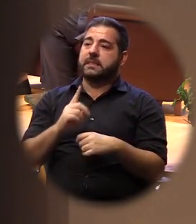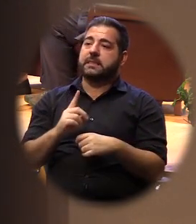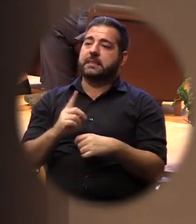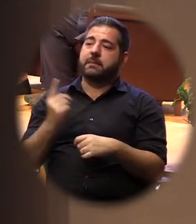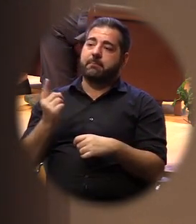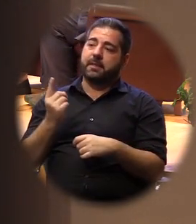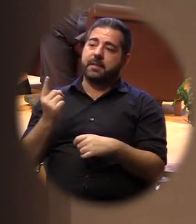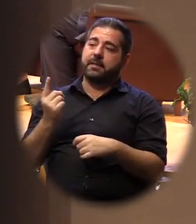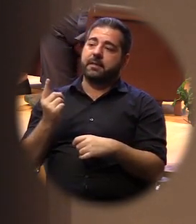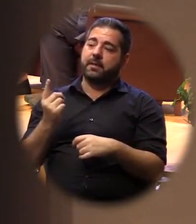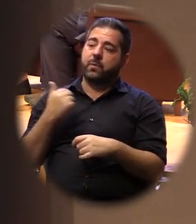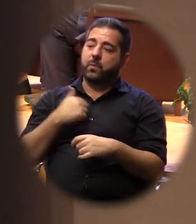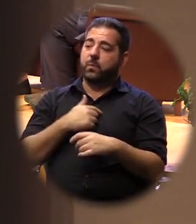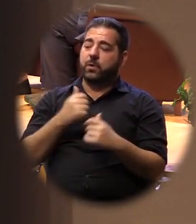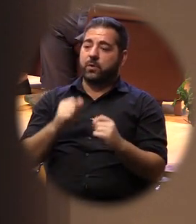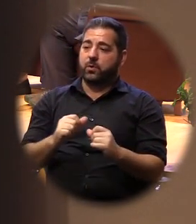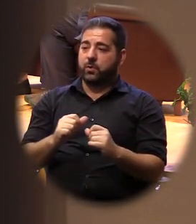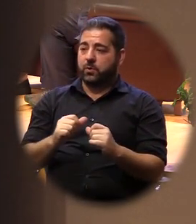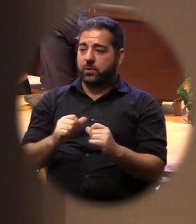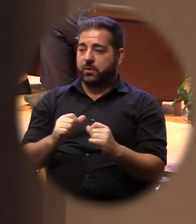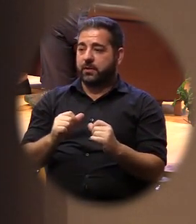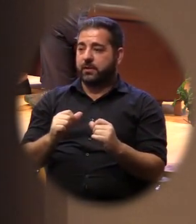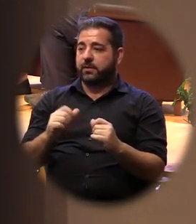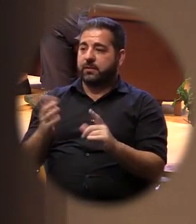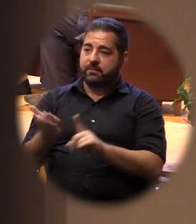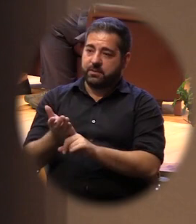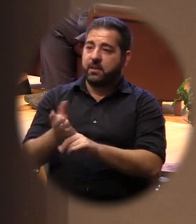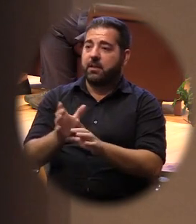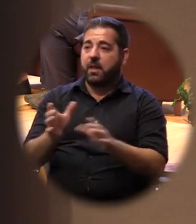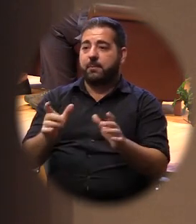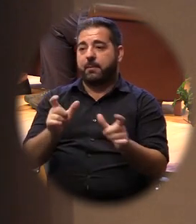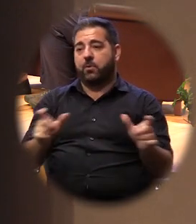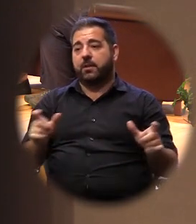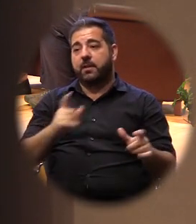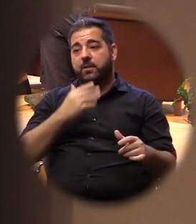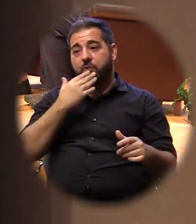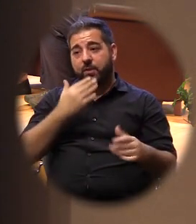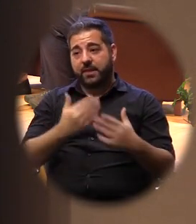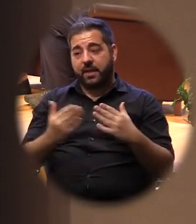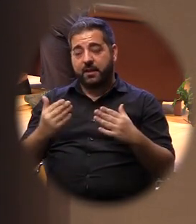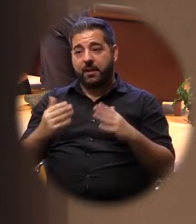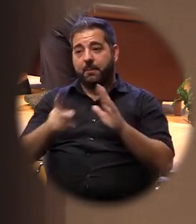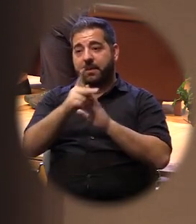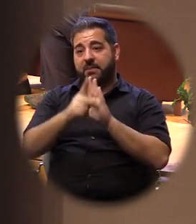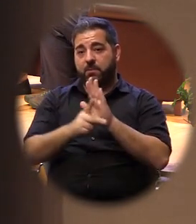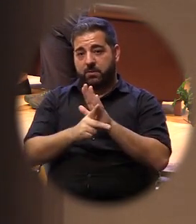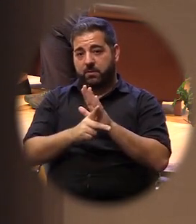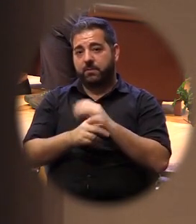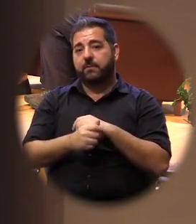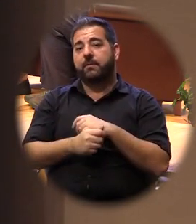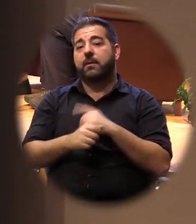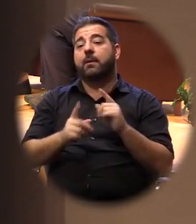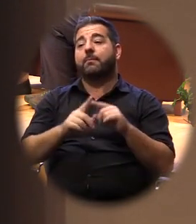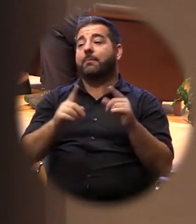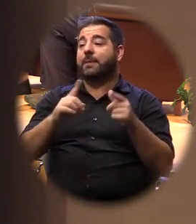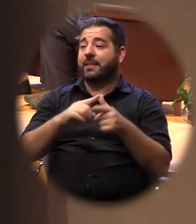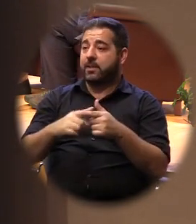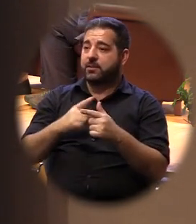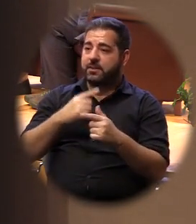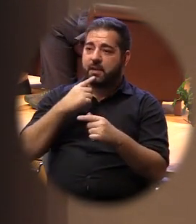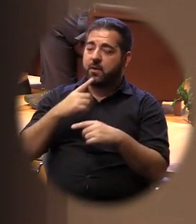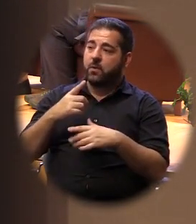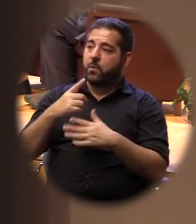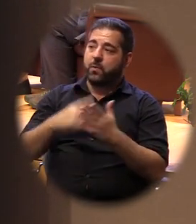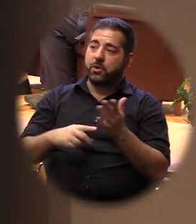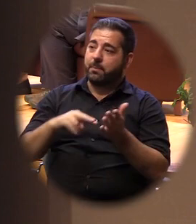um is something we could get an awful lot of people to agree is a good thing in principle but then there's a question of what